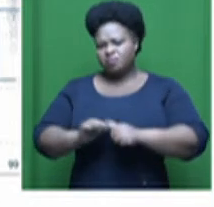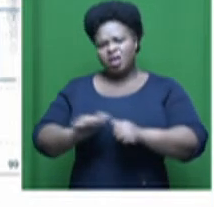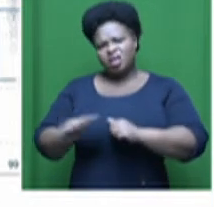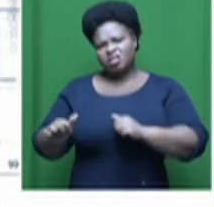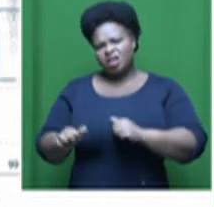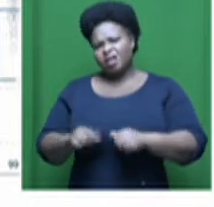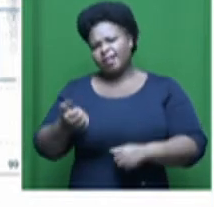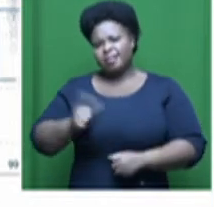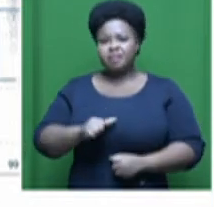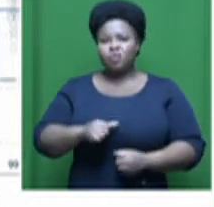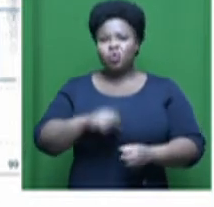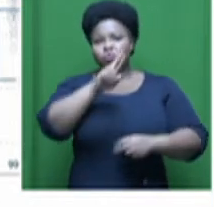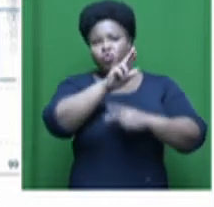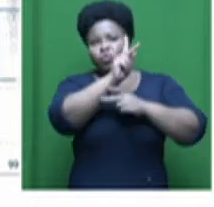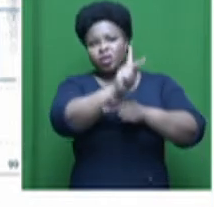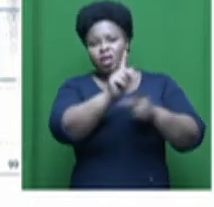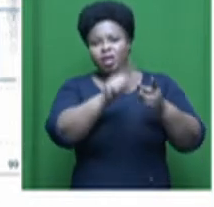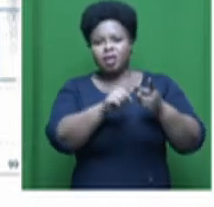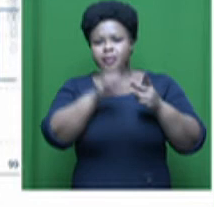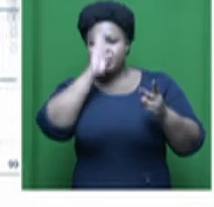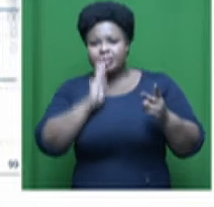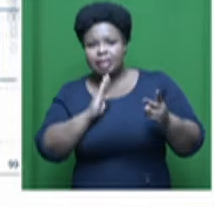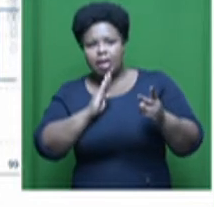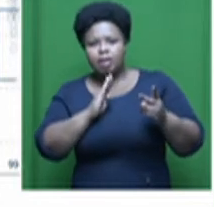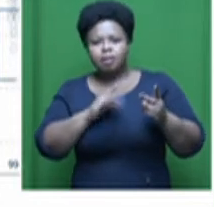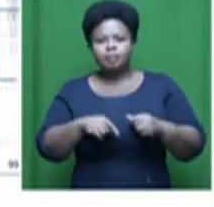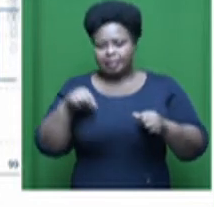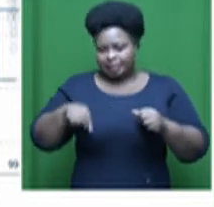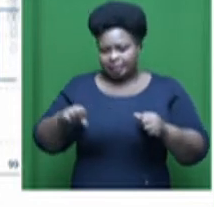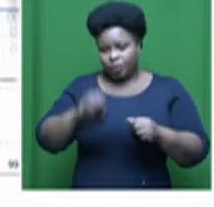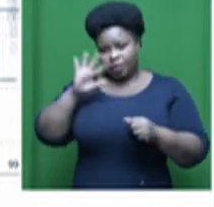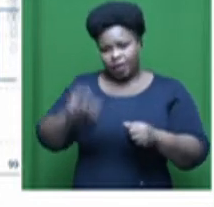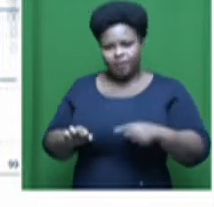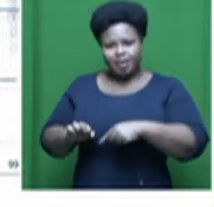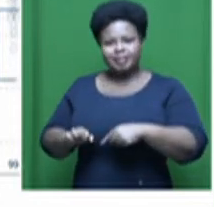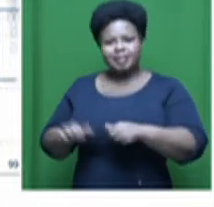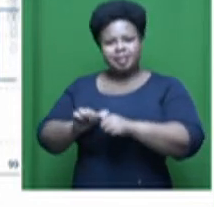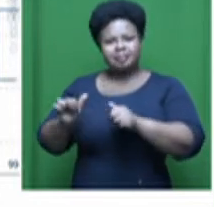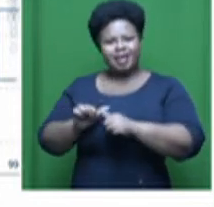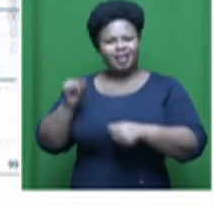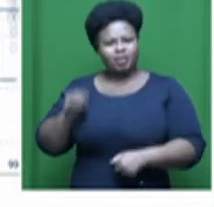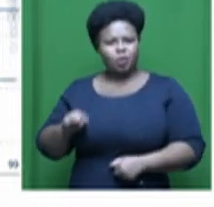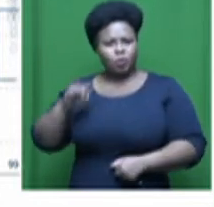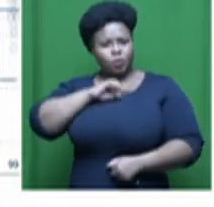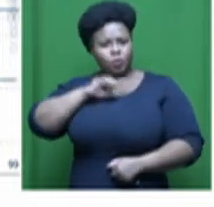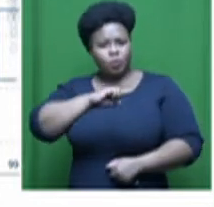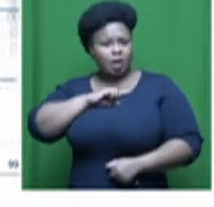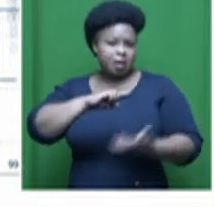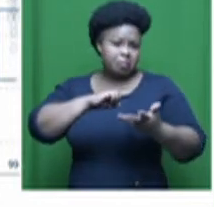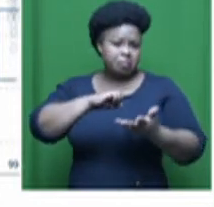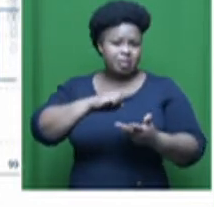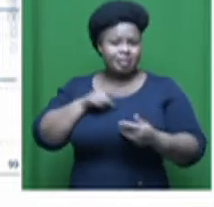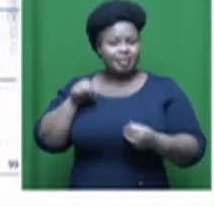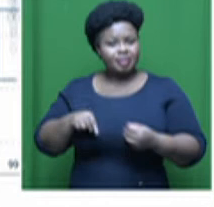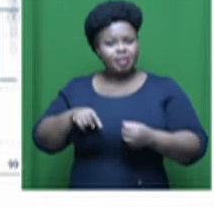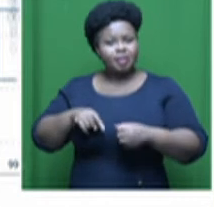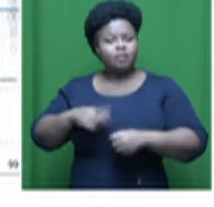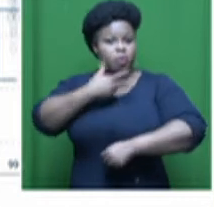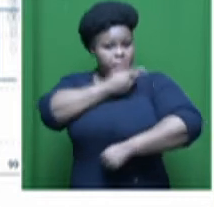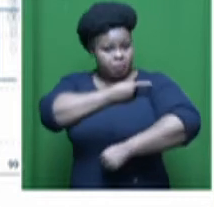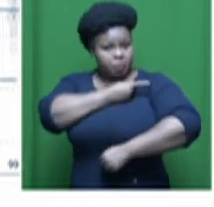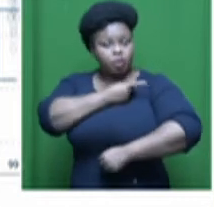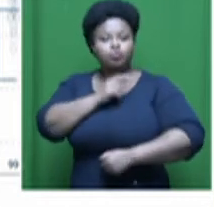in individuals from the United Kingdom as well as in Brazil. So this is a vaccine that stimulates or induces as